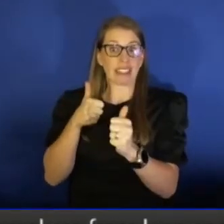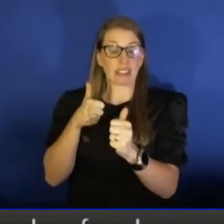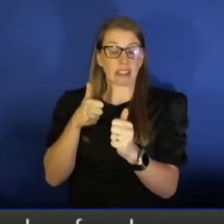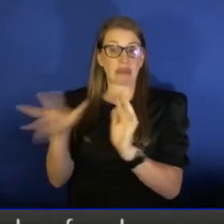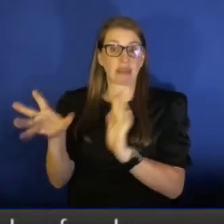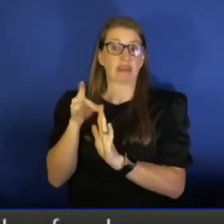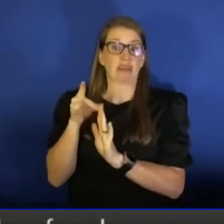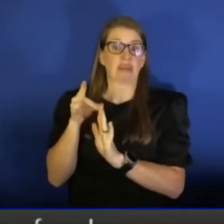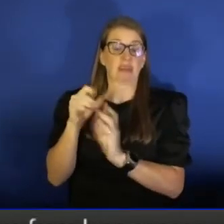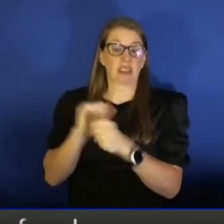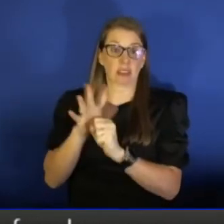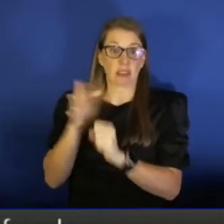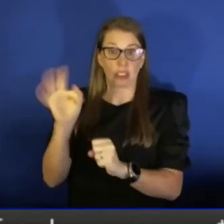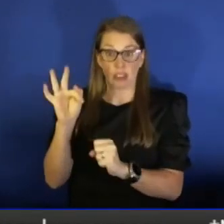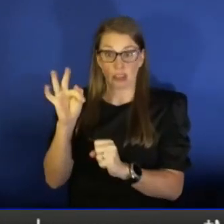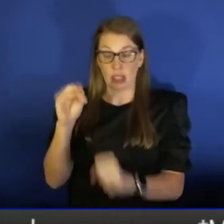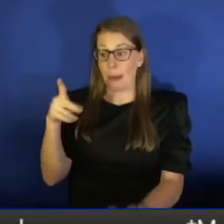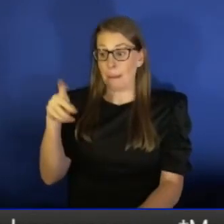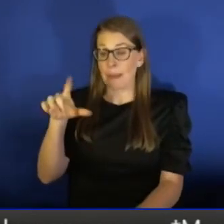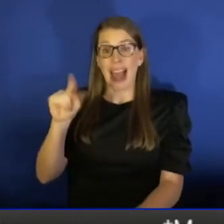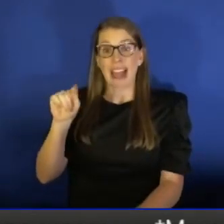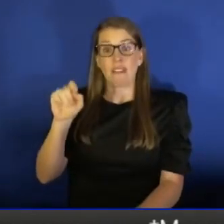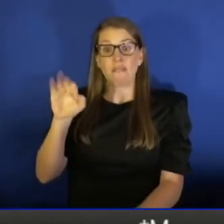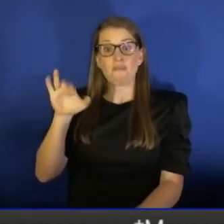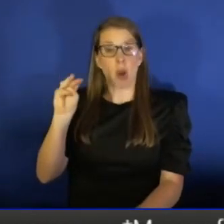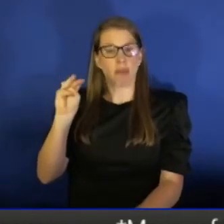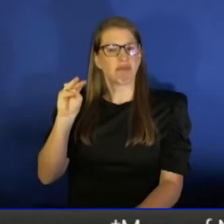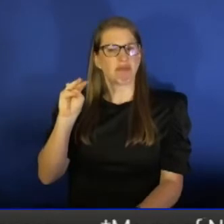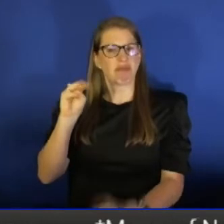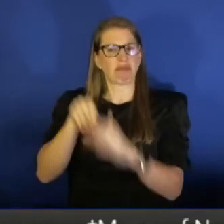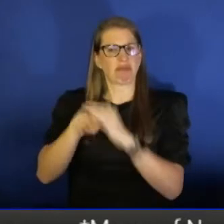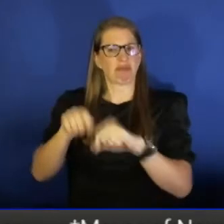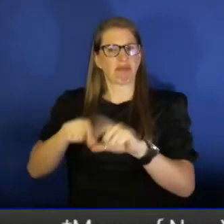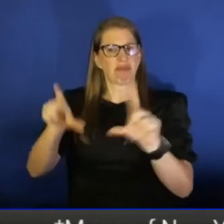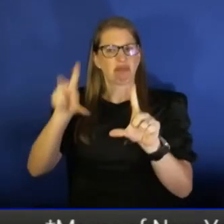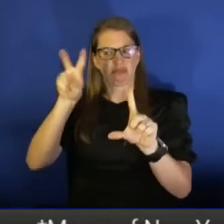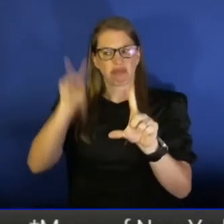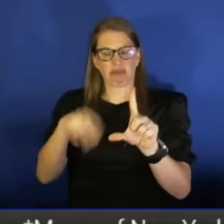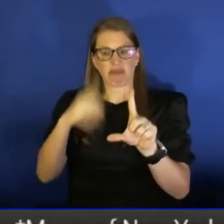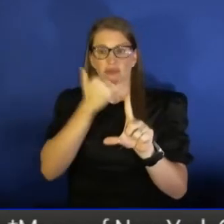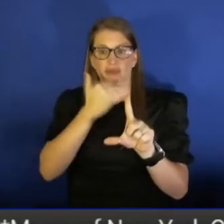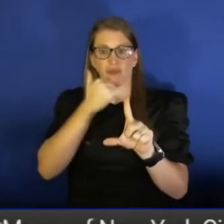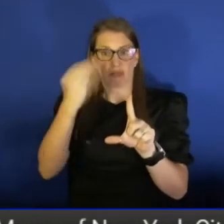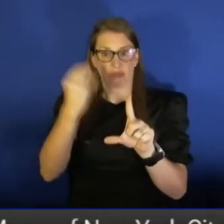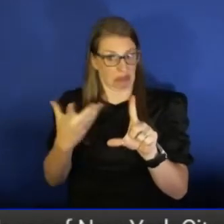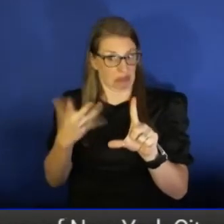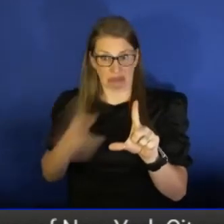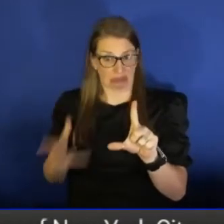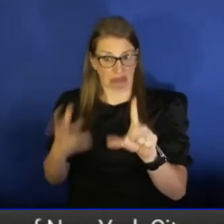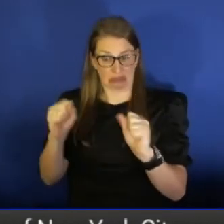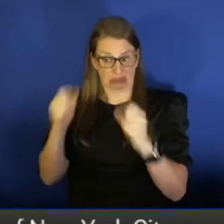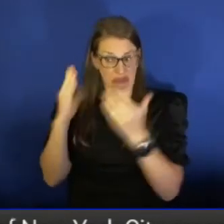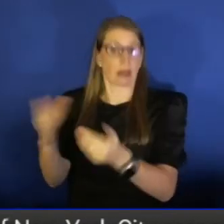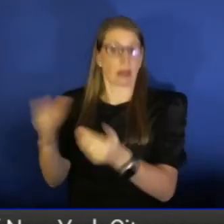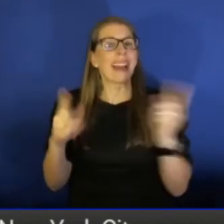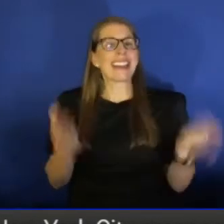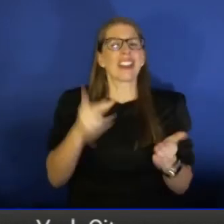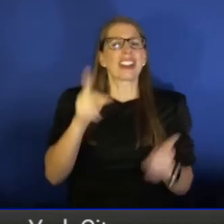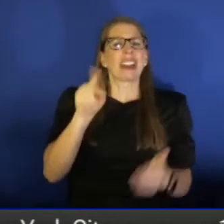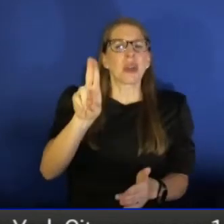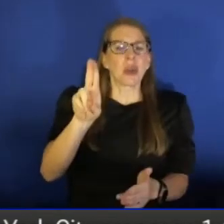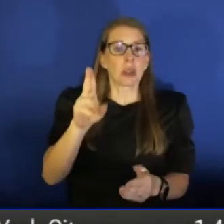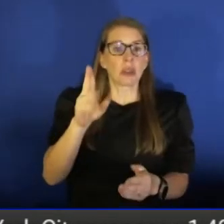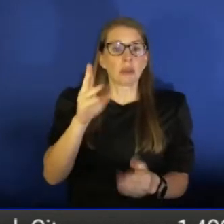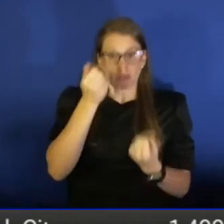that people can go to get misinformation. That is one of the things that we continue to do it here at the health system, is just provide the most accurate,